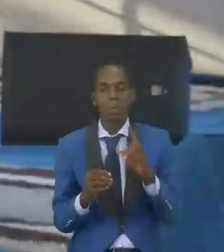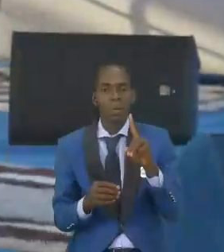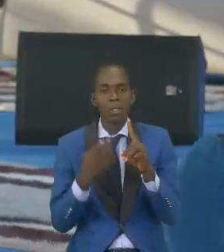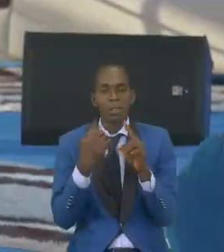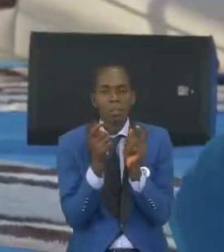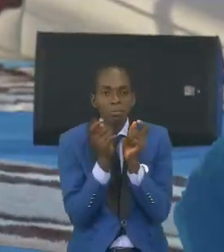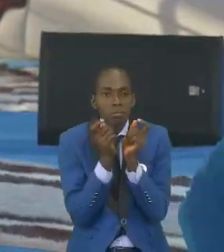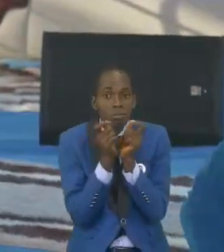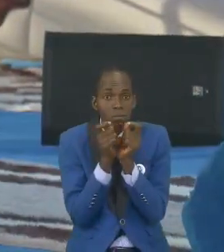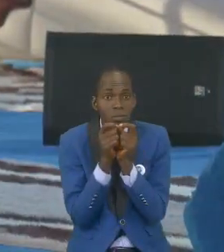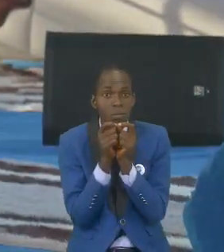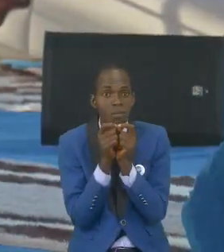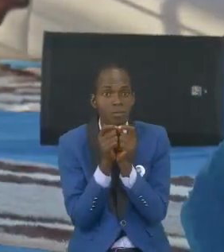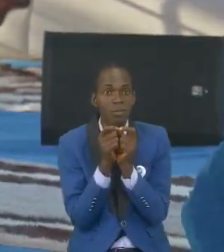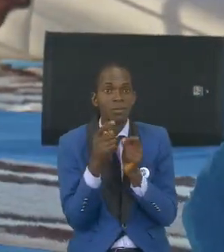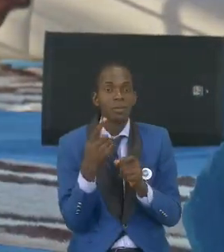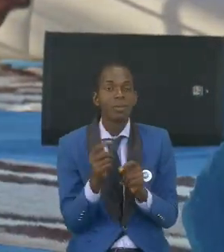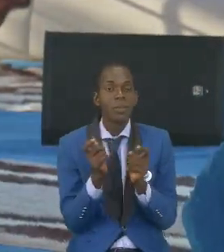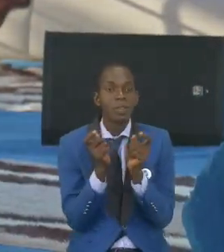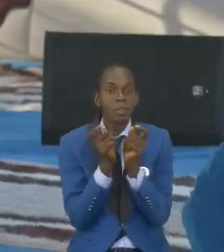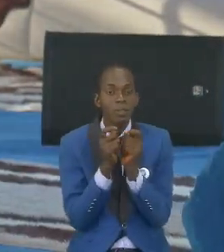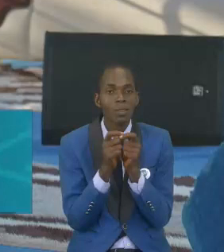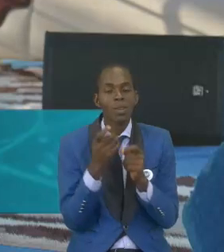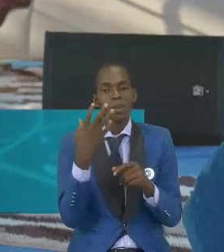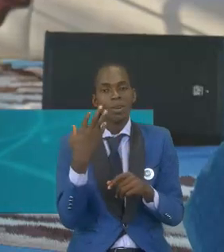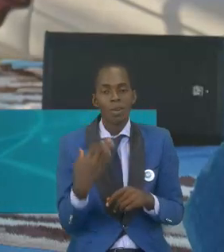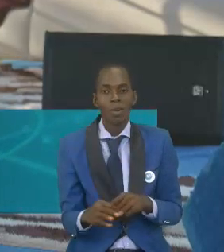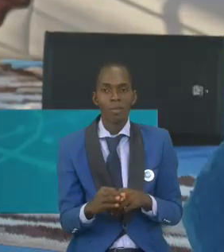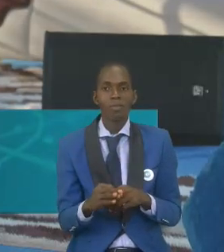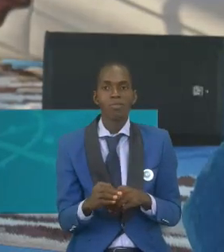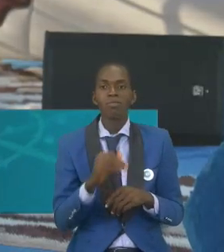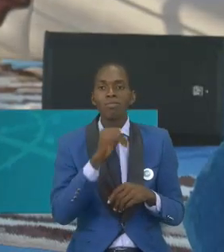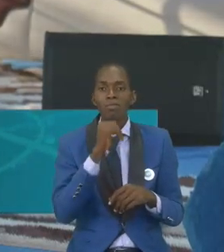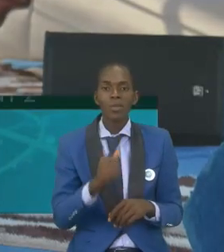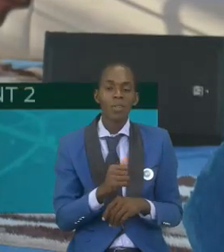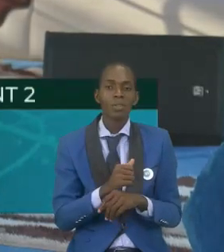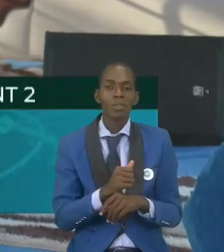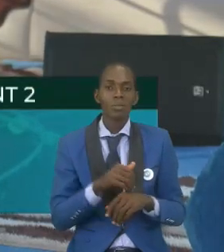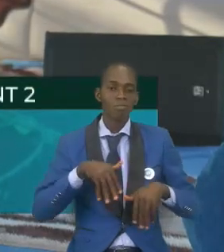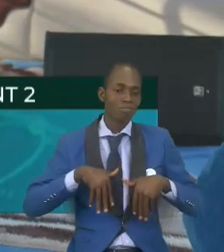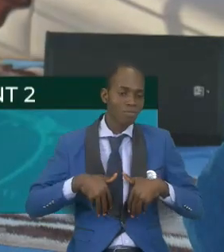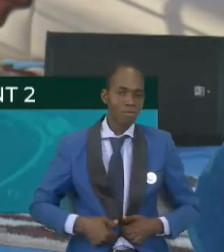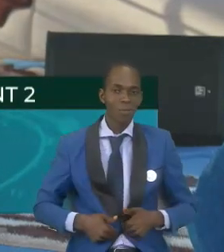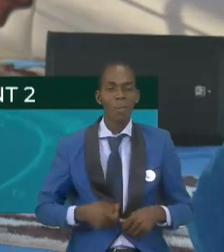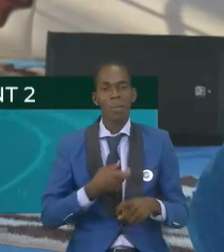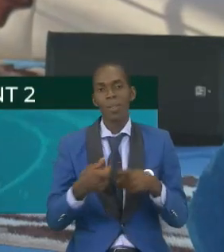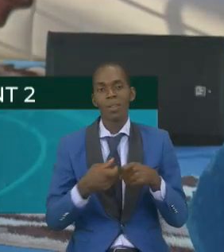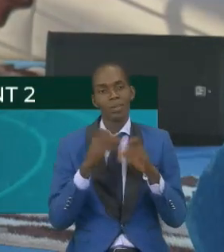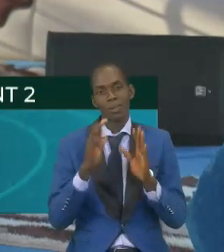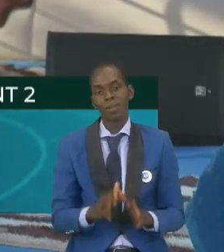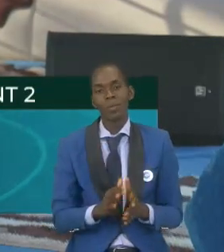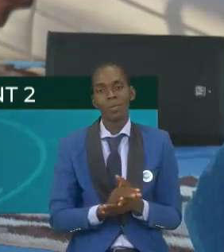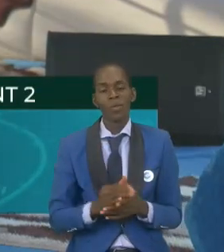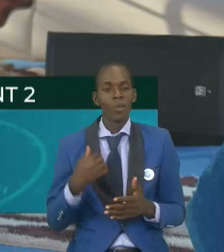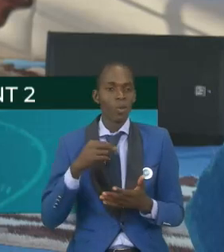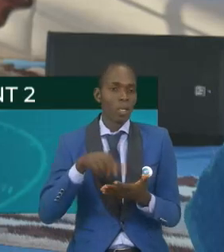conspiracy of unrelenting persecutors. The conspiracy, we've read about that already. We